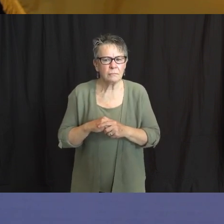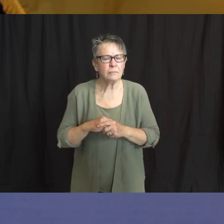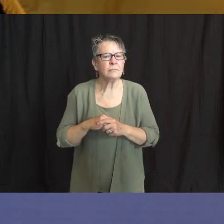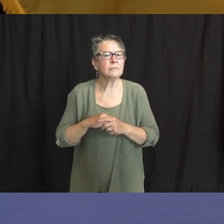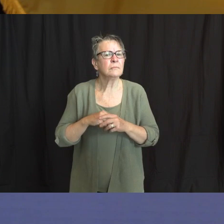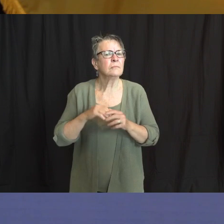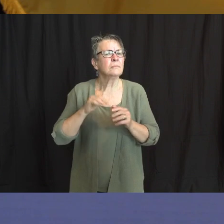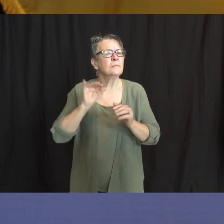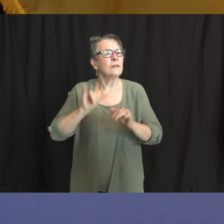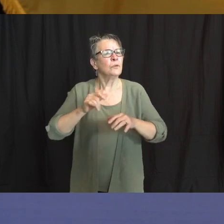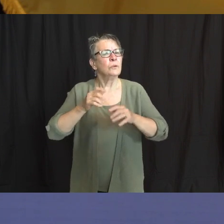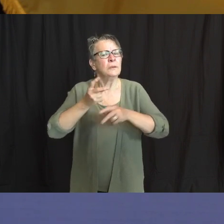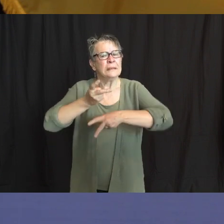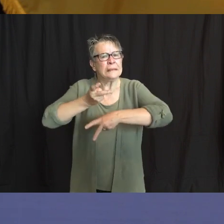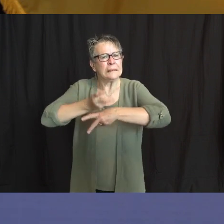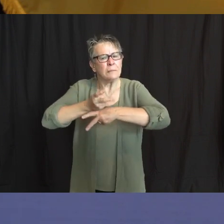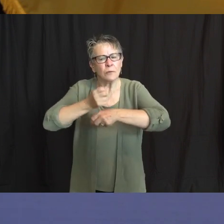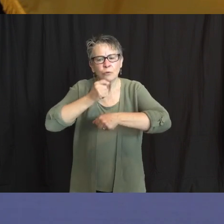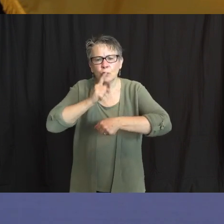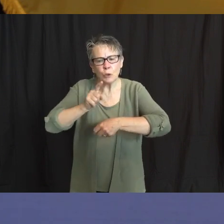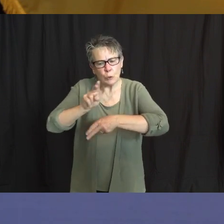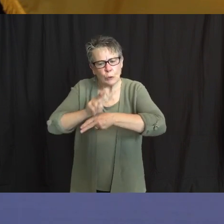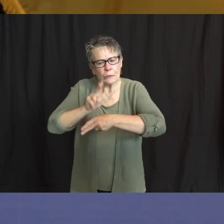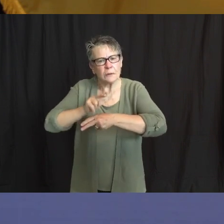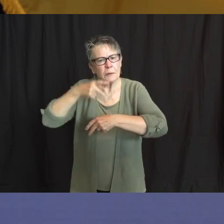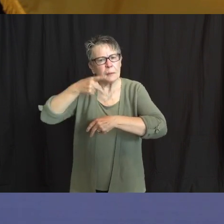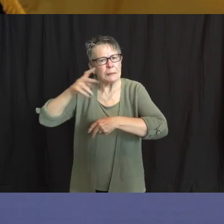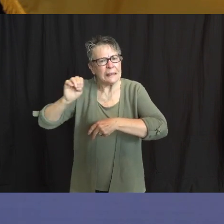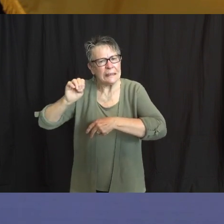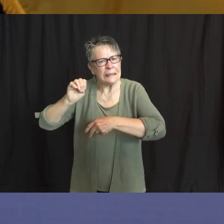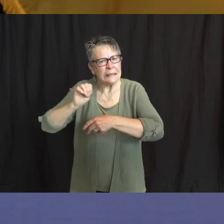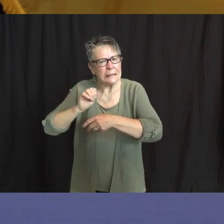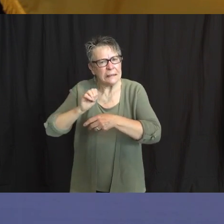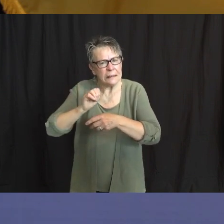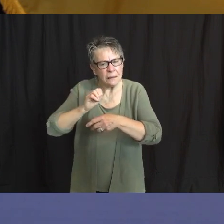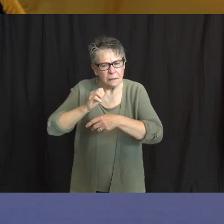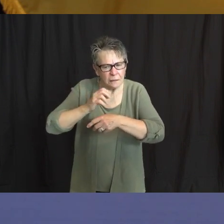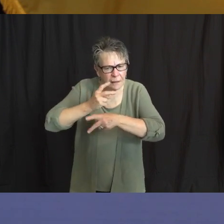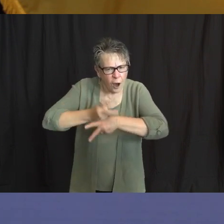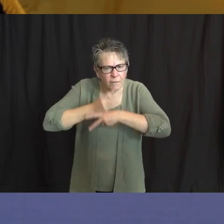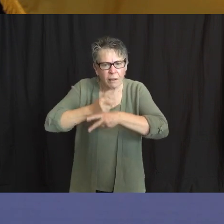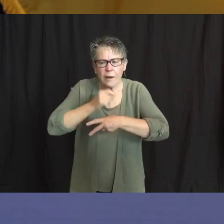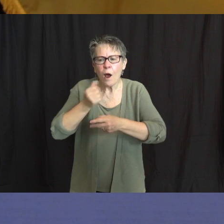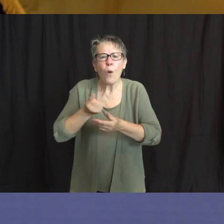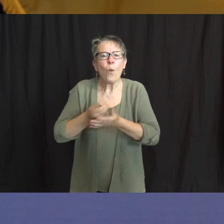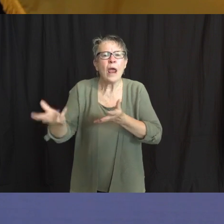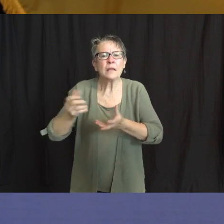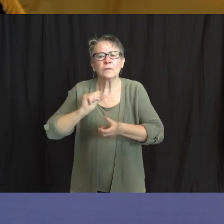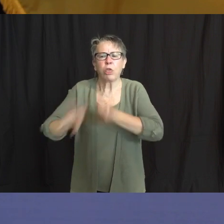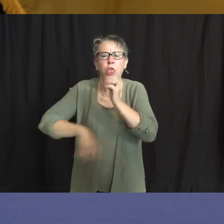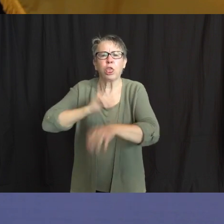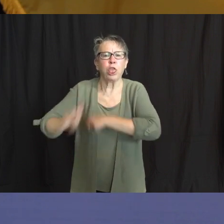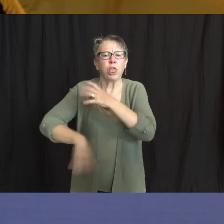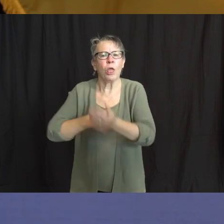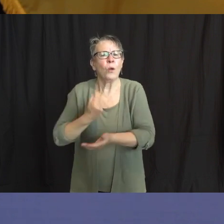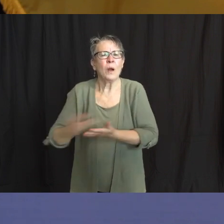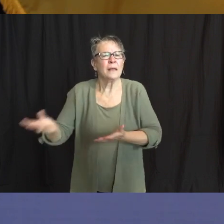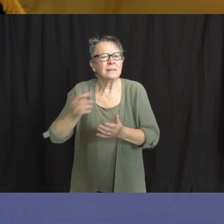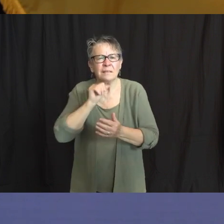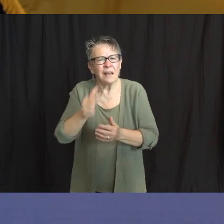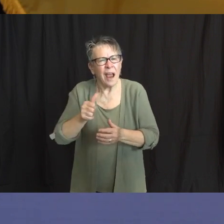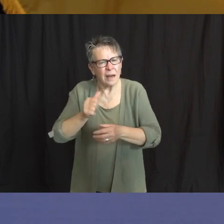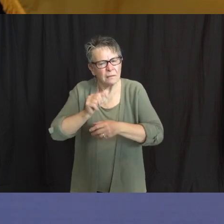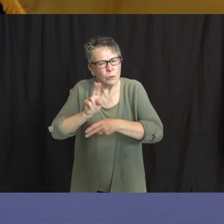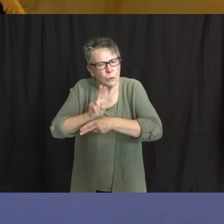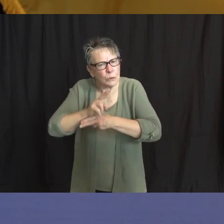cleaning protocols and cohort COVID-19 patients and non-COVID patients. Patients should be counseled